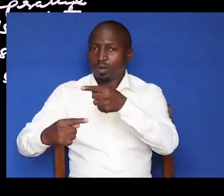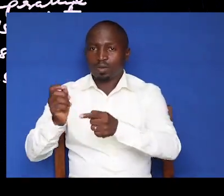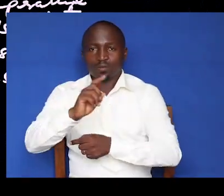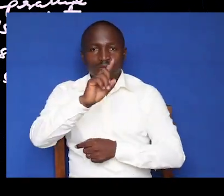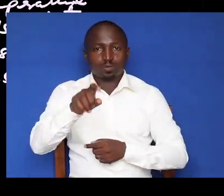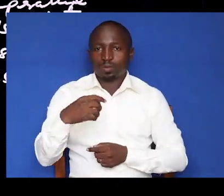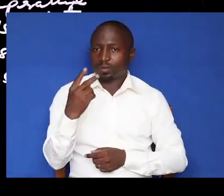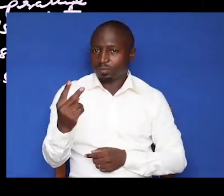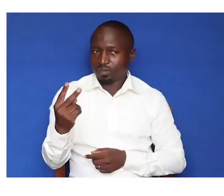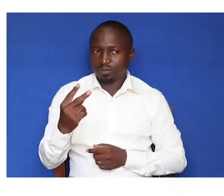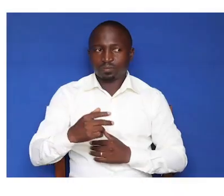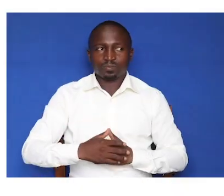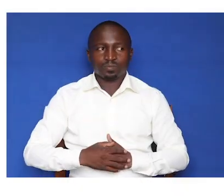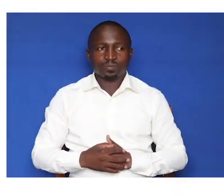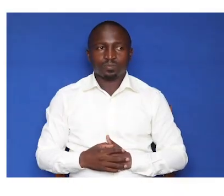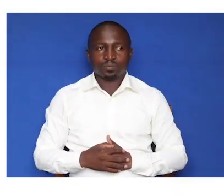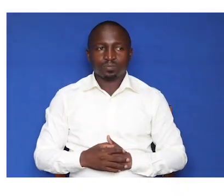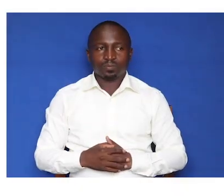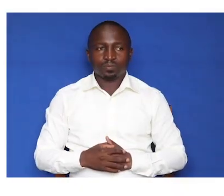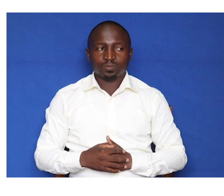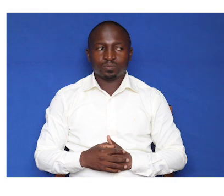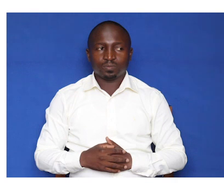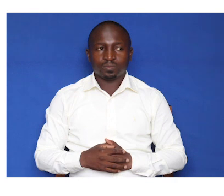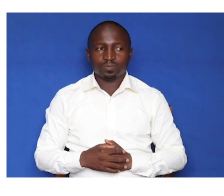with question number 2.